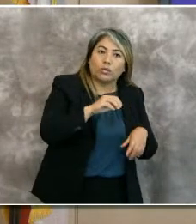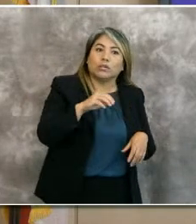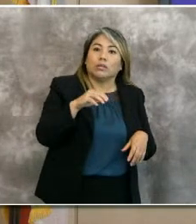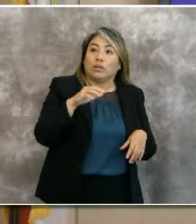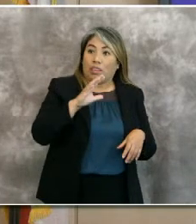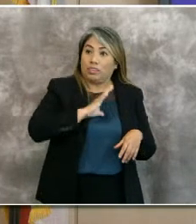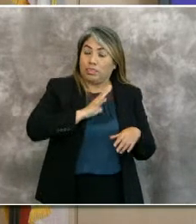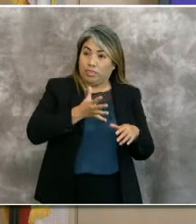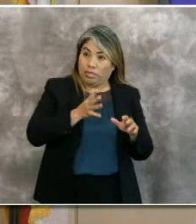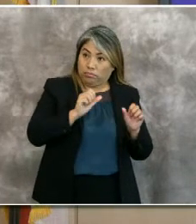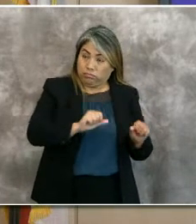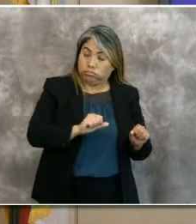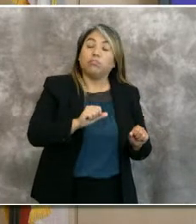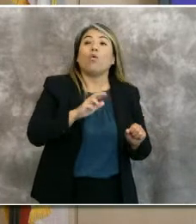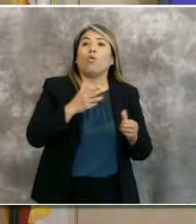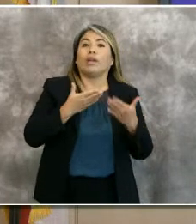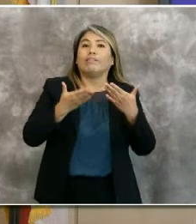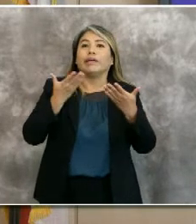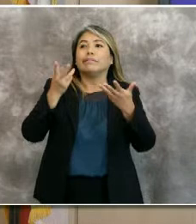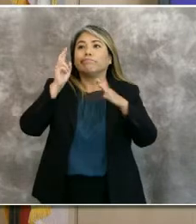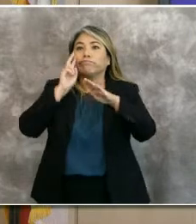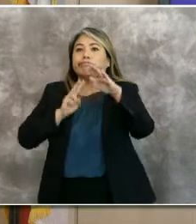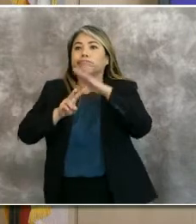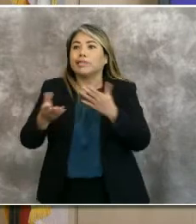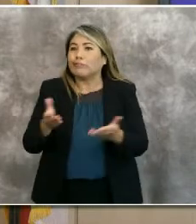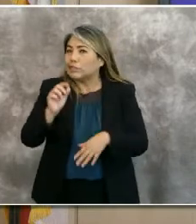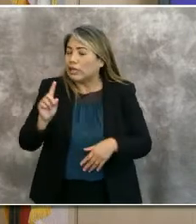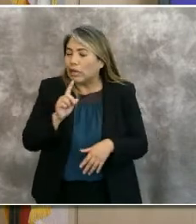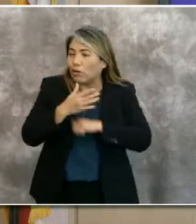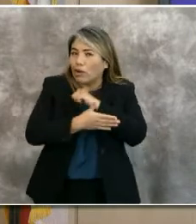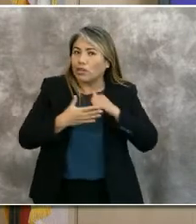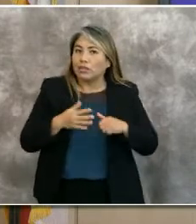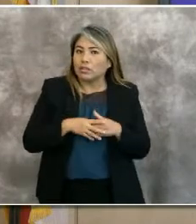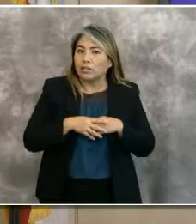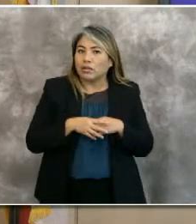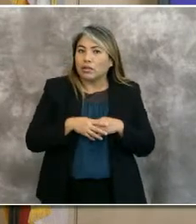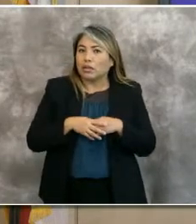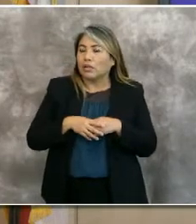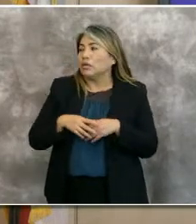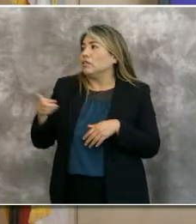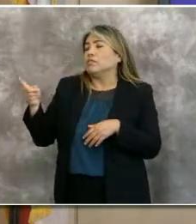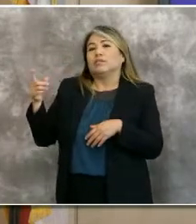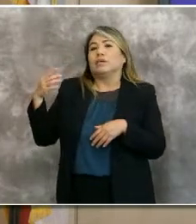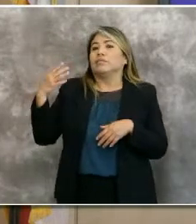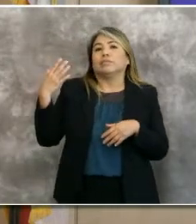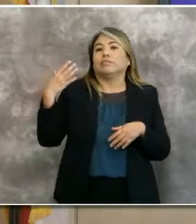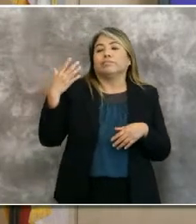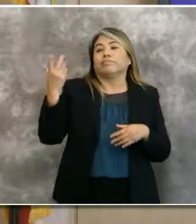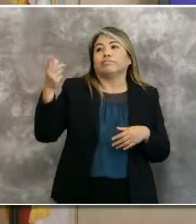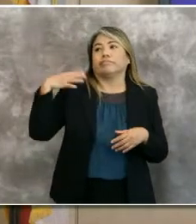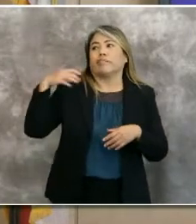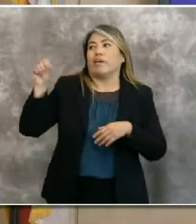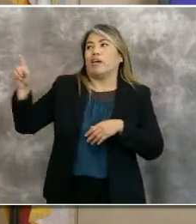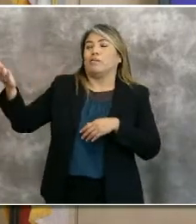be possible or even on the horizon here in San Diego County? Okay, again, I'm going to ask Dr. Wooten to respond.